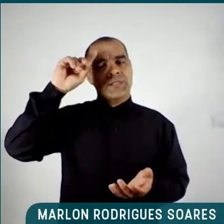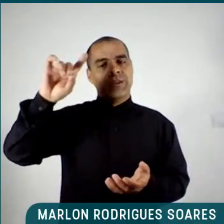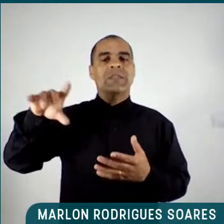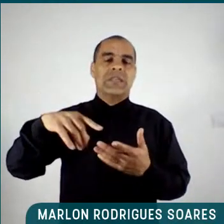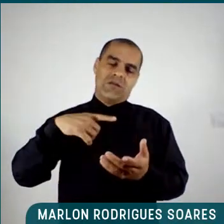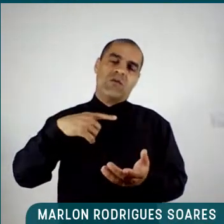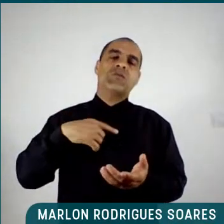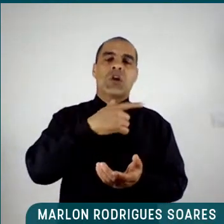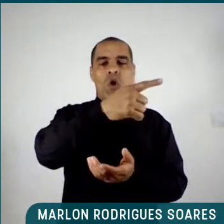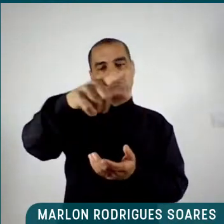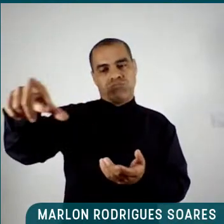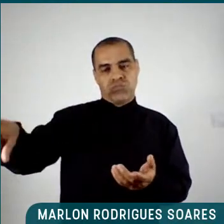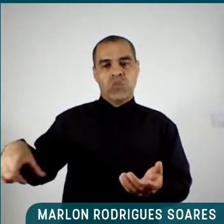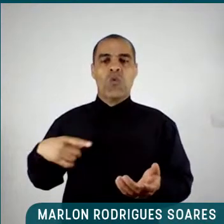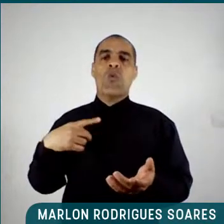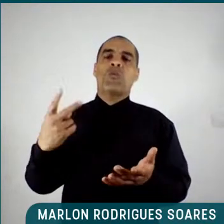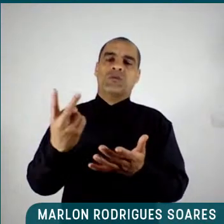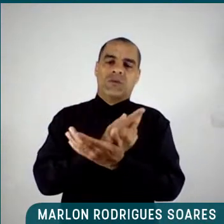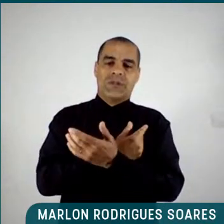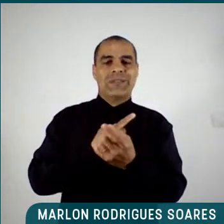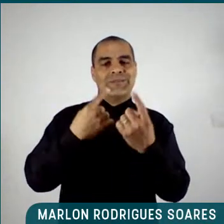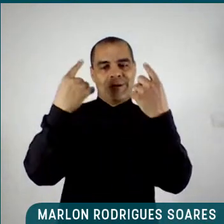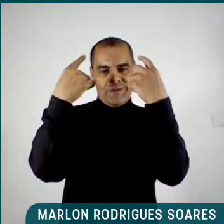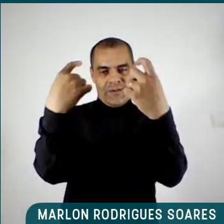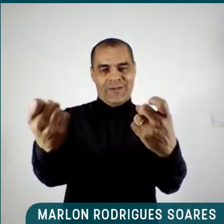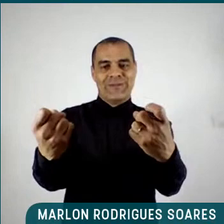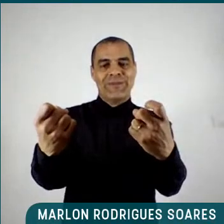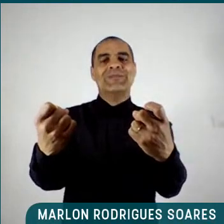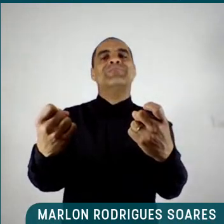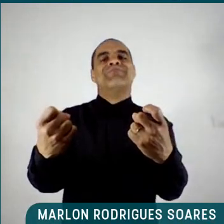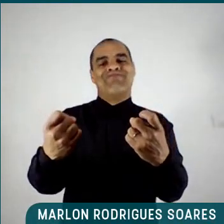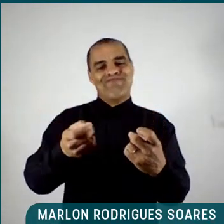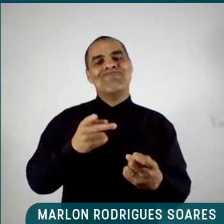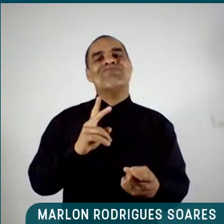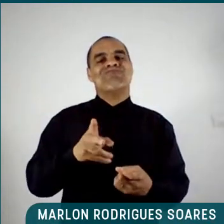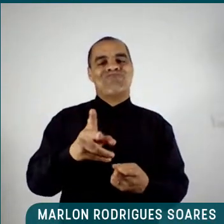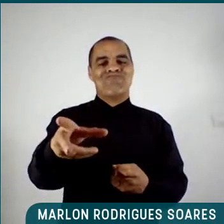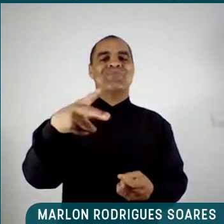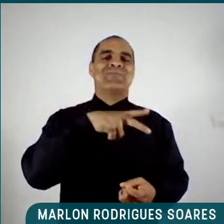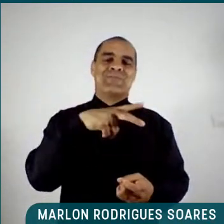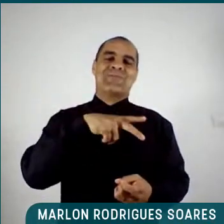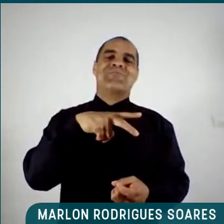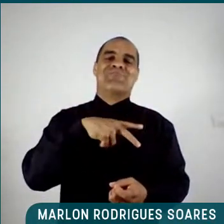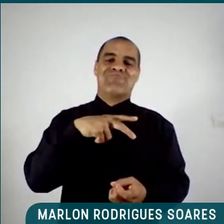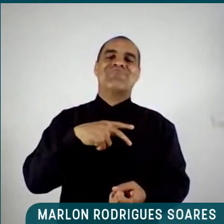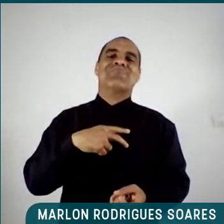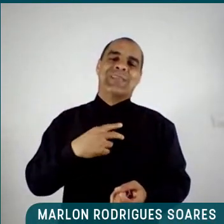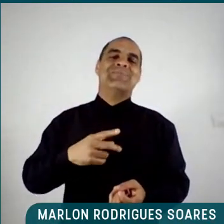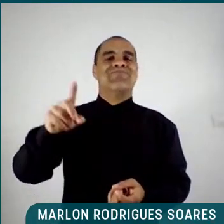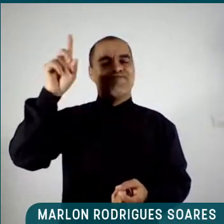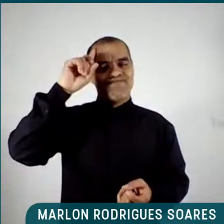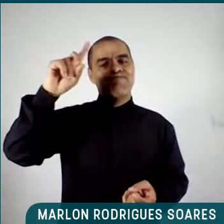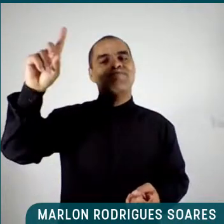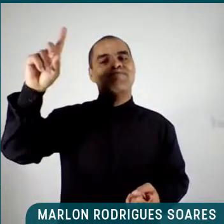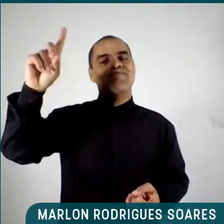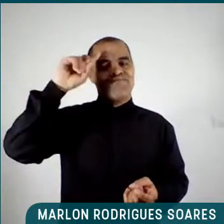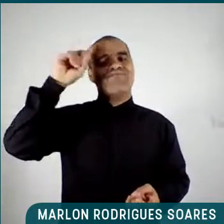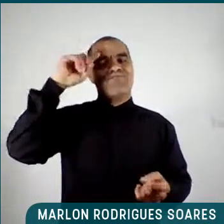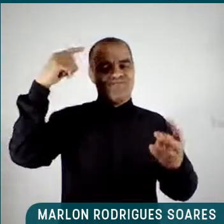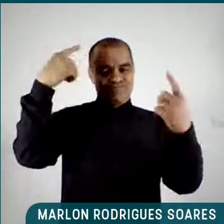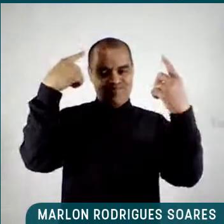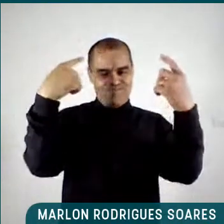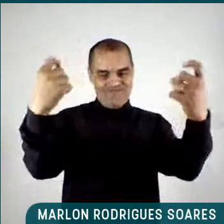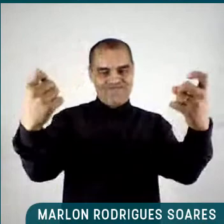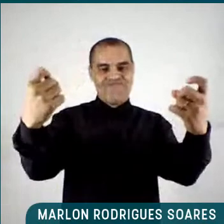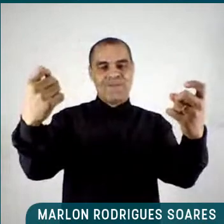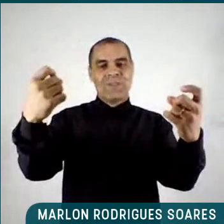And this is a daily challenge added to other factors. Violence is still part of our